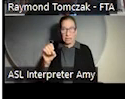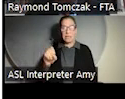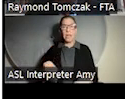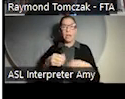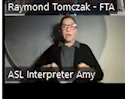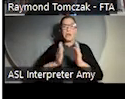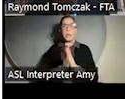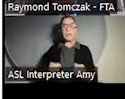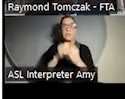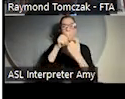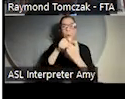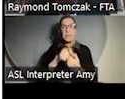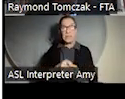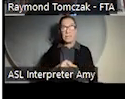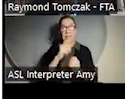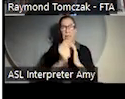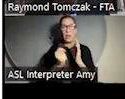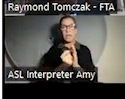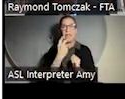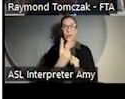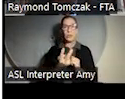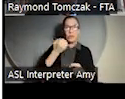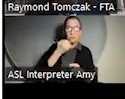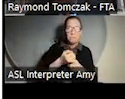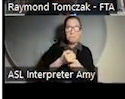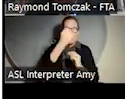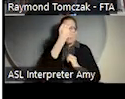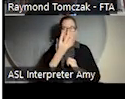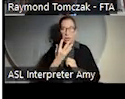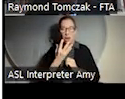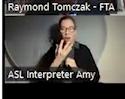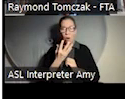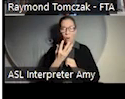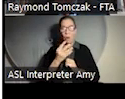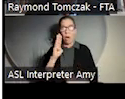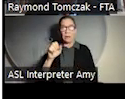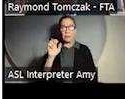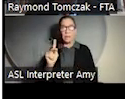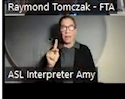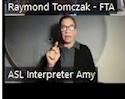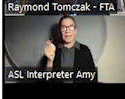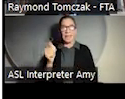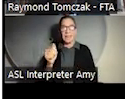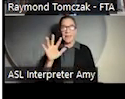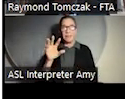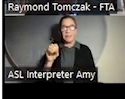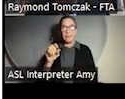site-specific analysis of Phase 2 construction impacts be disclosed on Block 1050, Lot 29, in order to ensure that 1,